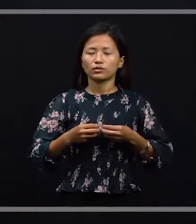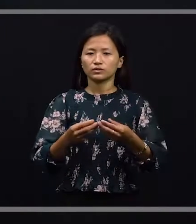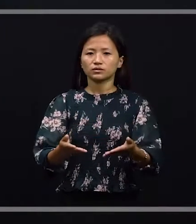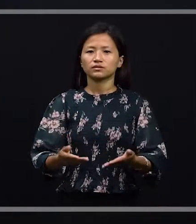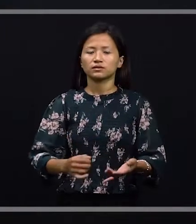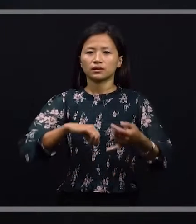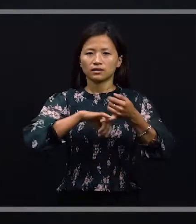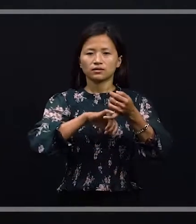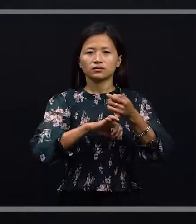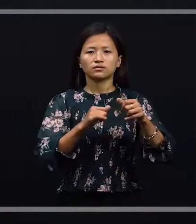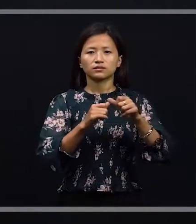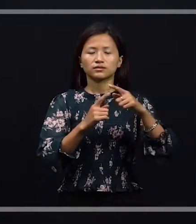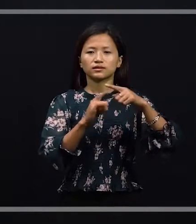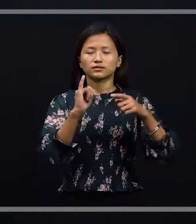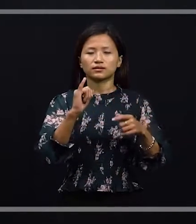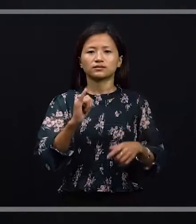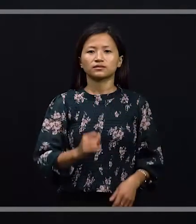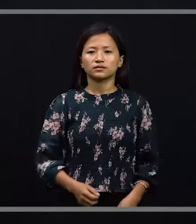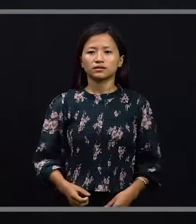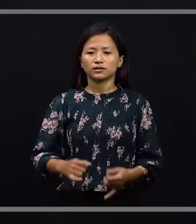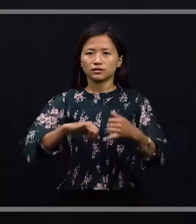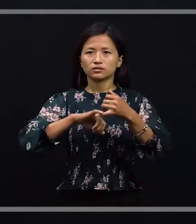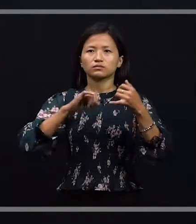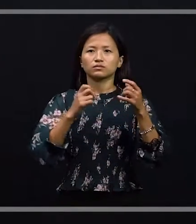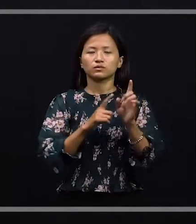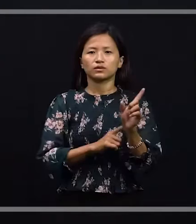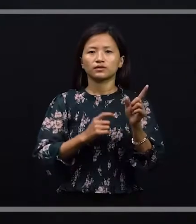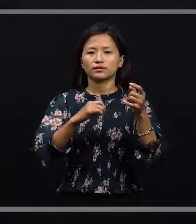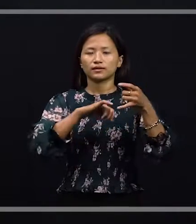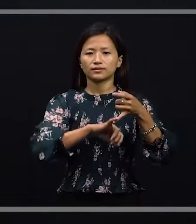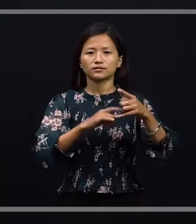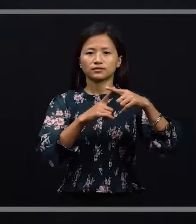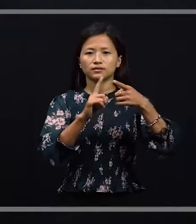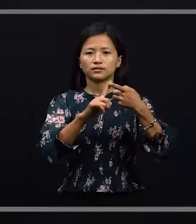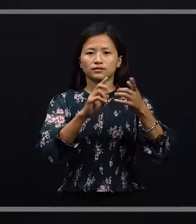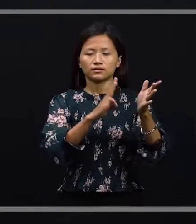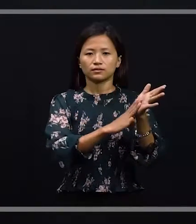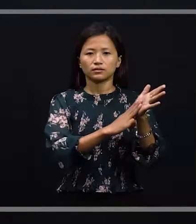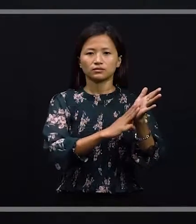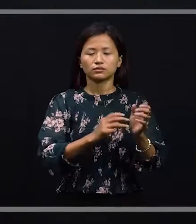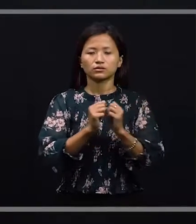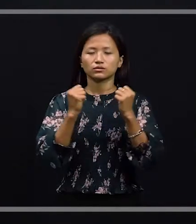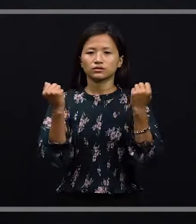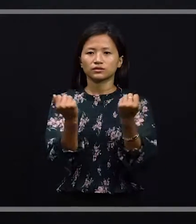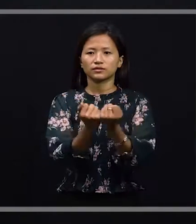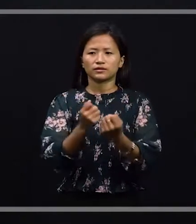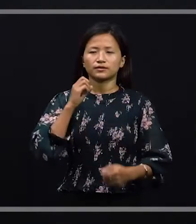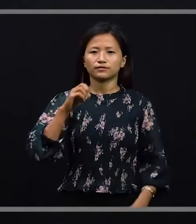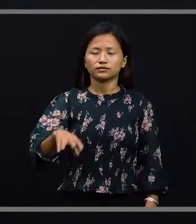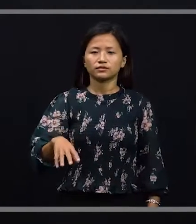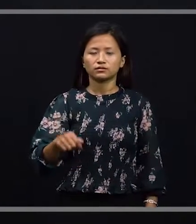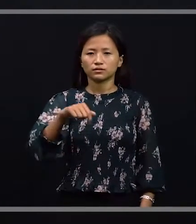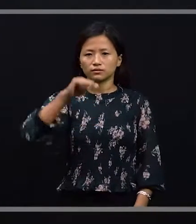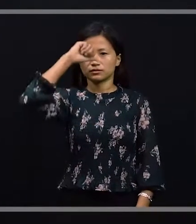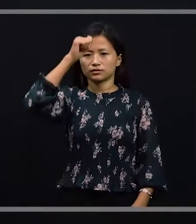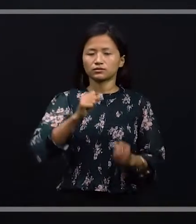sati system. Okay, so I already explained to you what is a sati system. It falls under the social evils in Indian society. Okay,